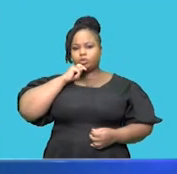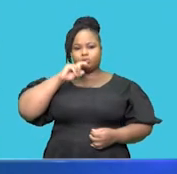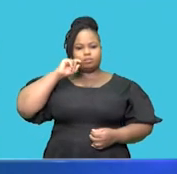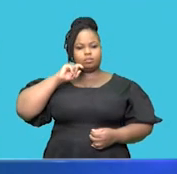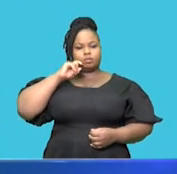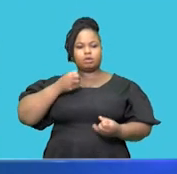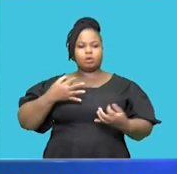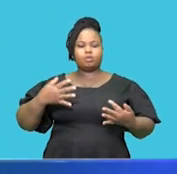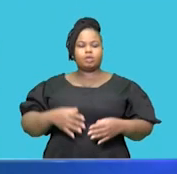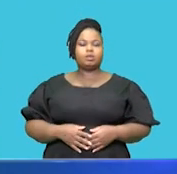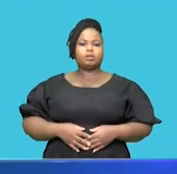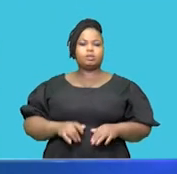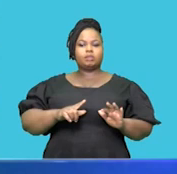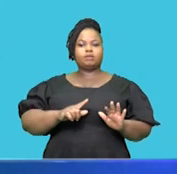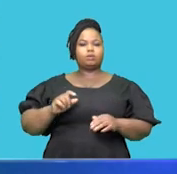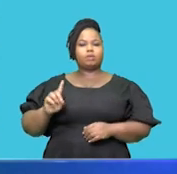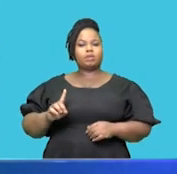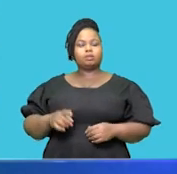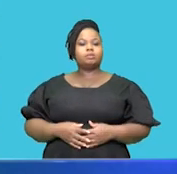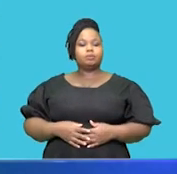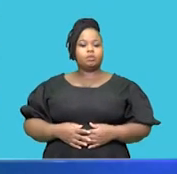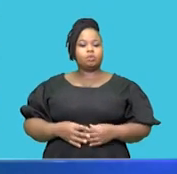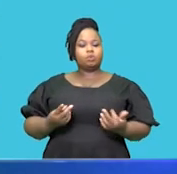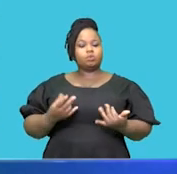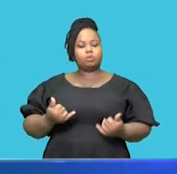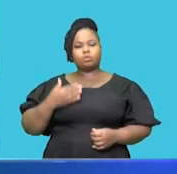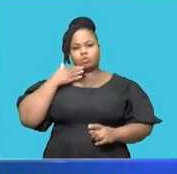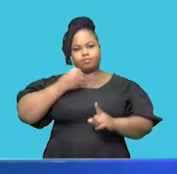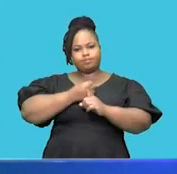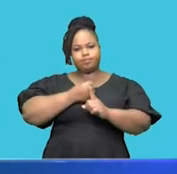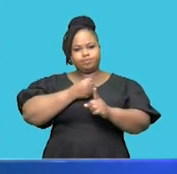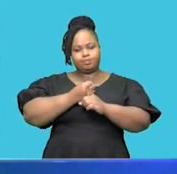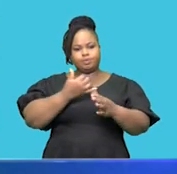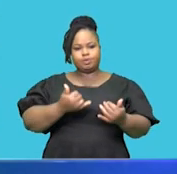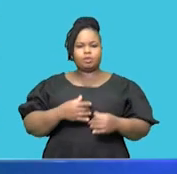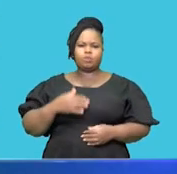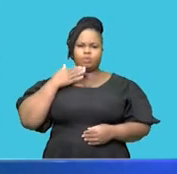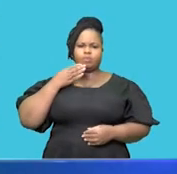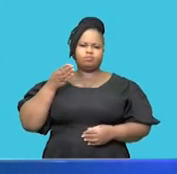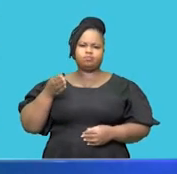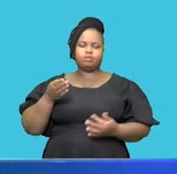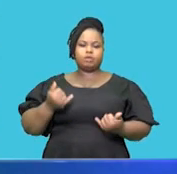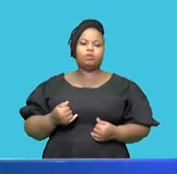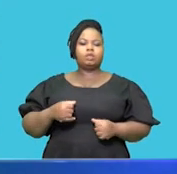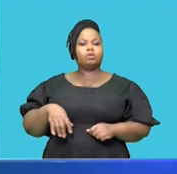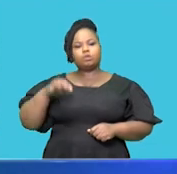in the future this is something that's good to my I'm going